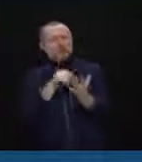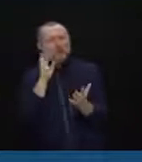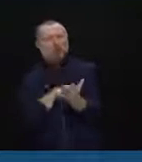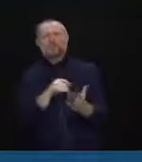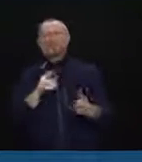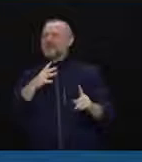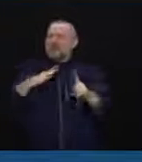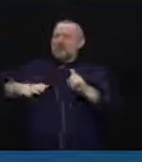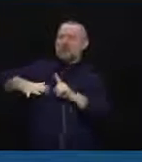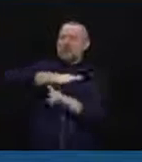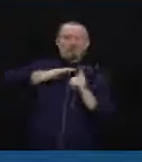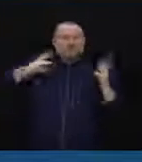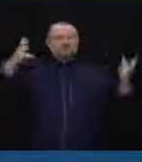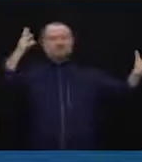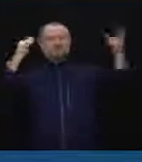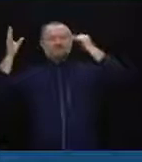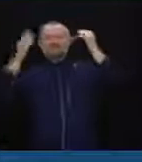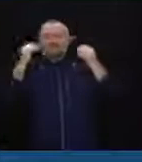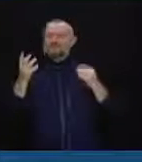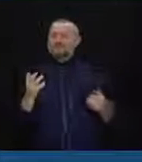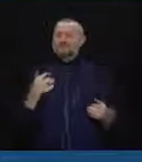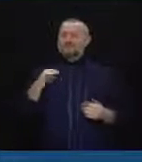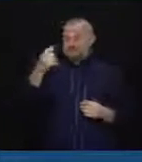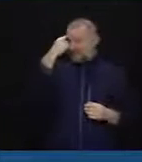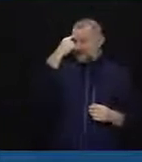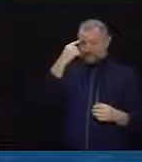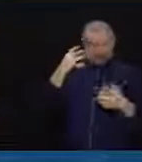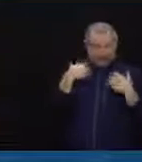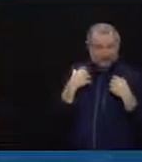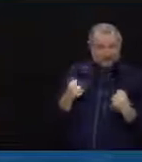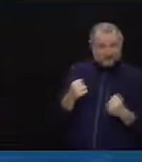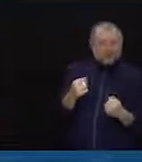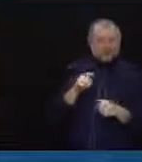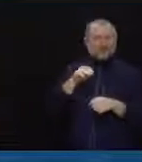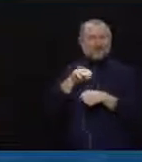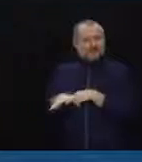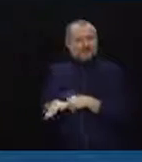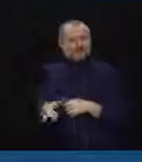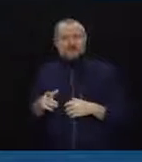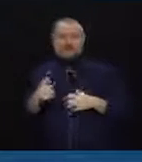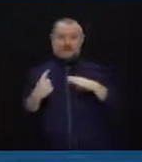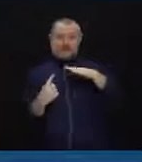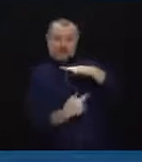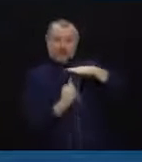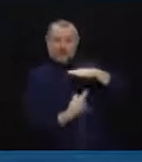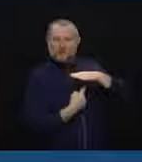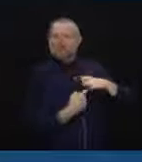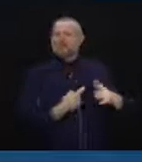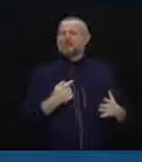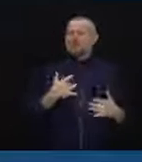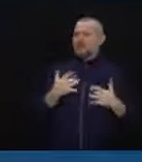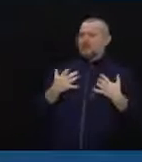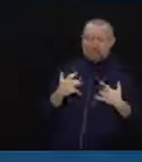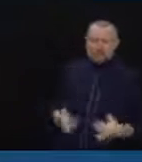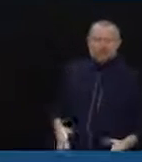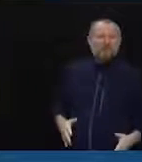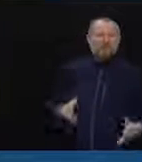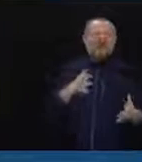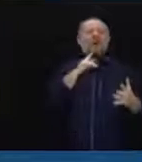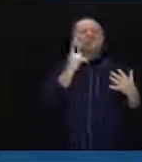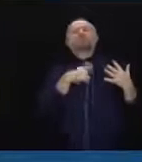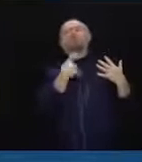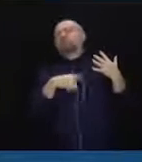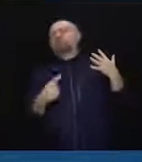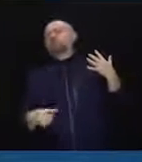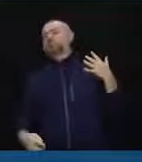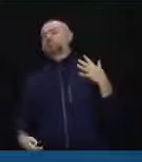environment, because the mental health effects and the isolation and the depression and all the other